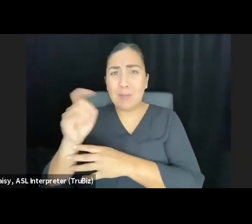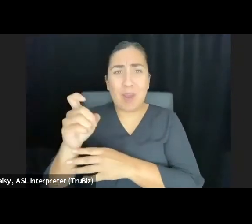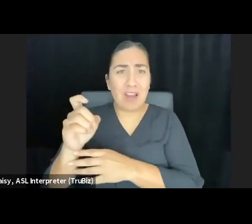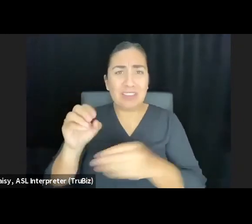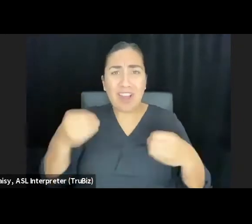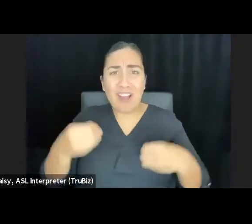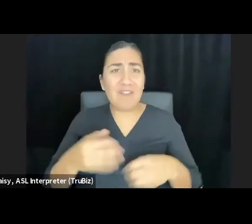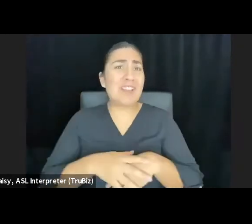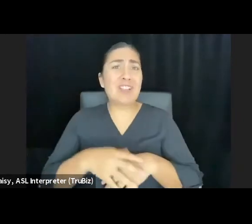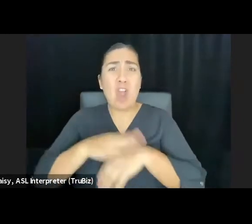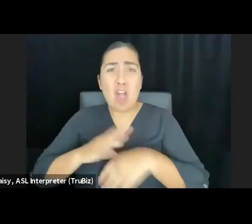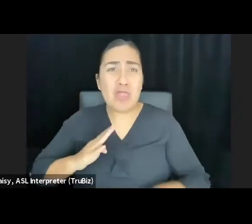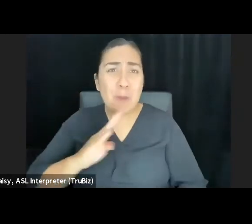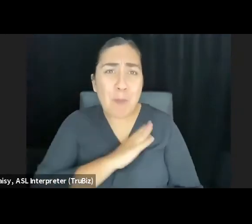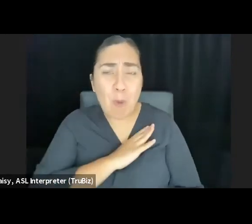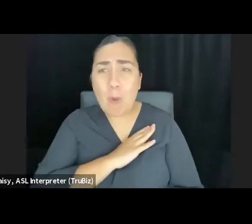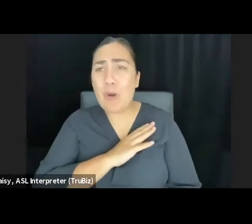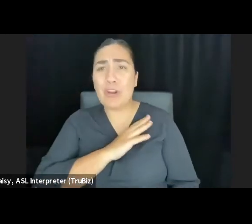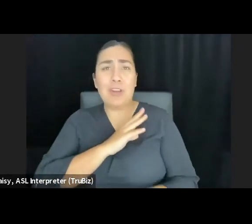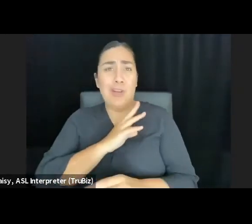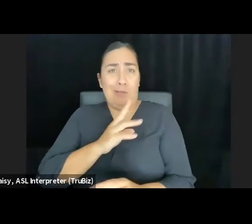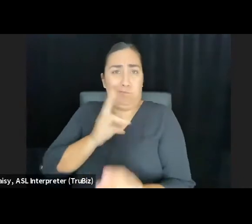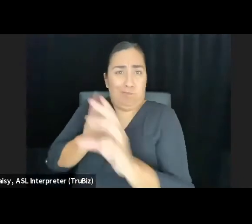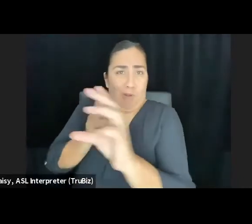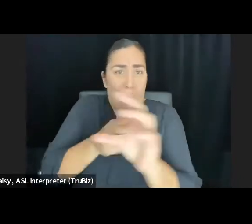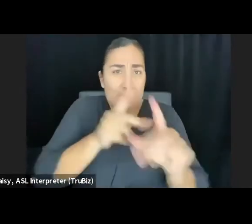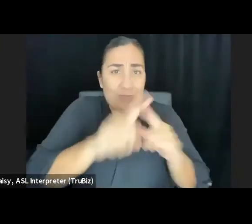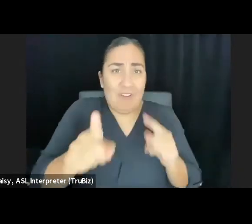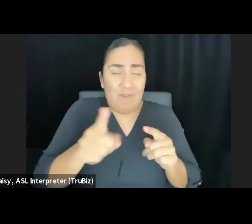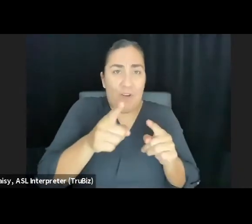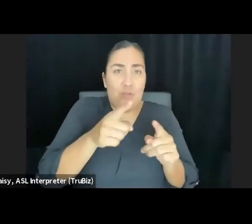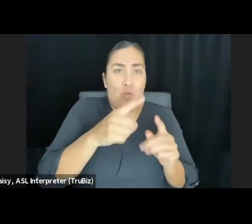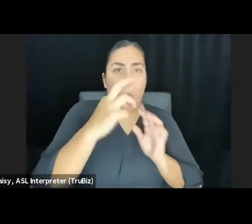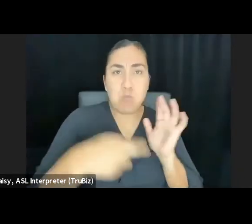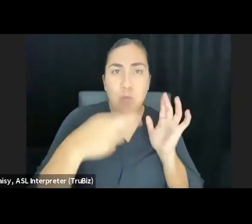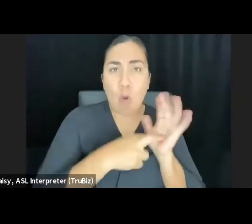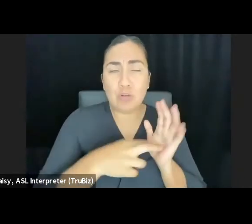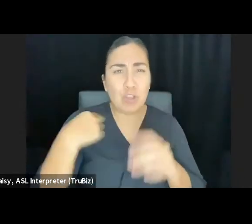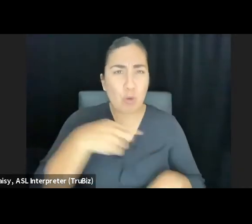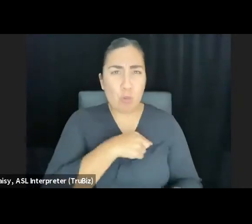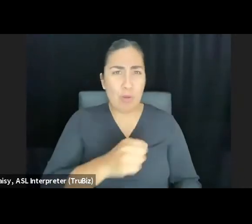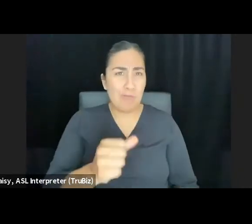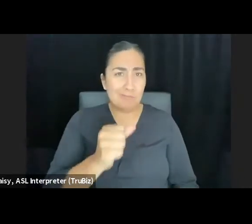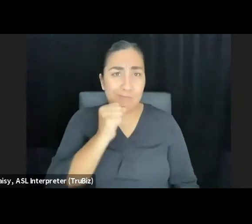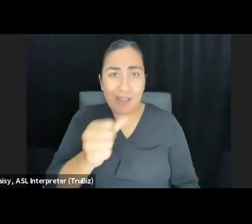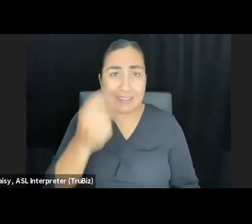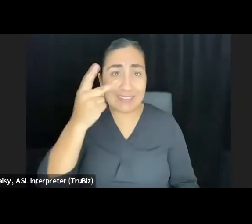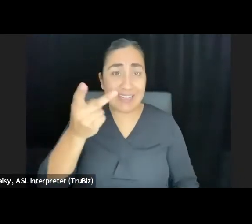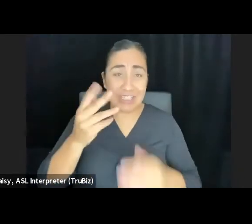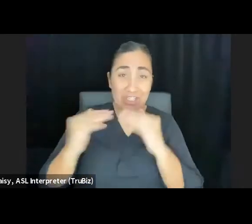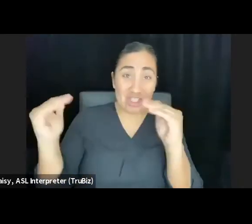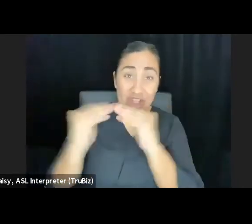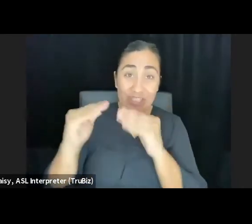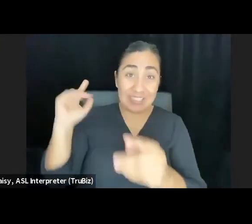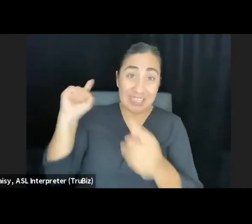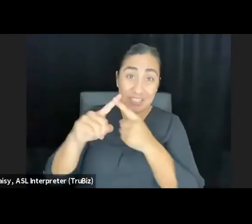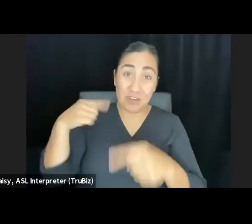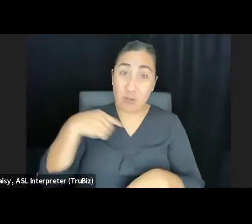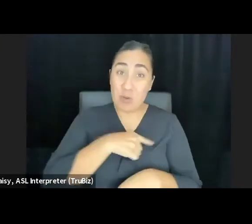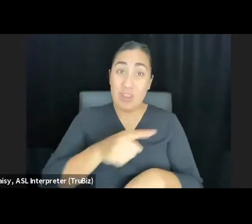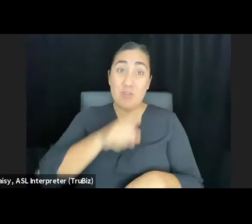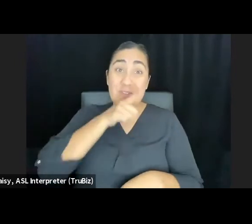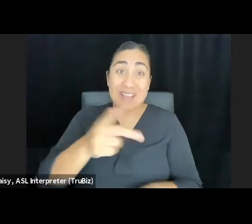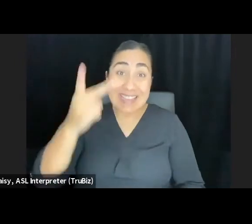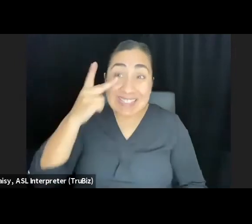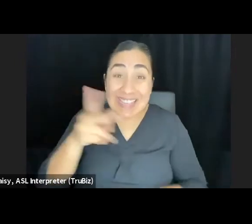board, Indigenous people, we will not see justice until we really see Indigenous presence